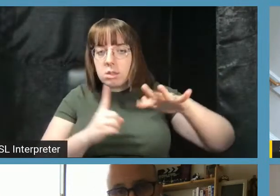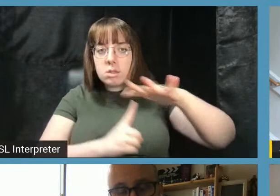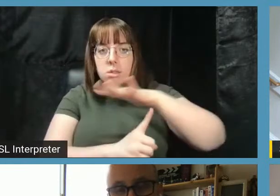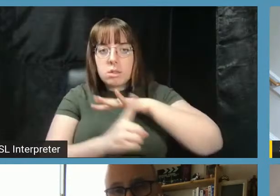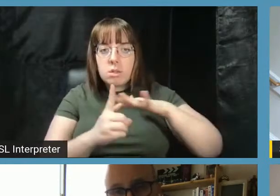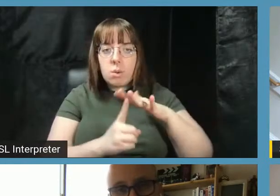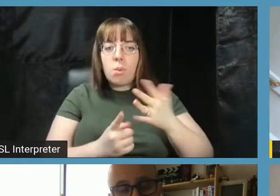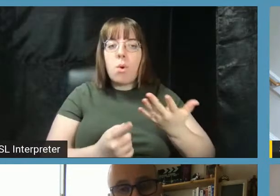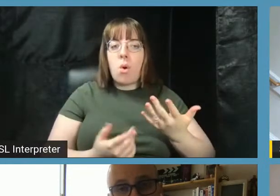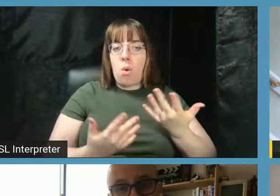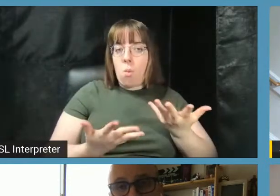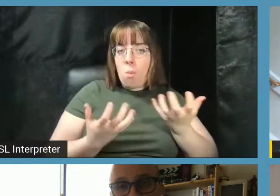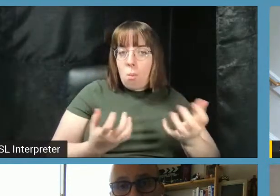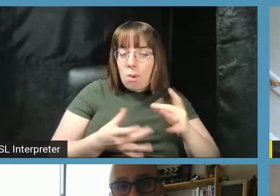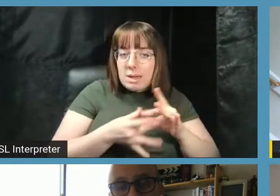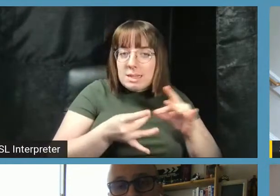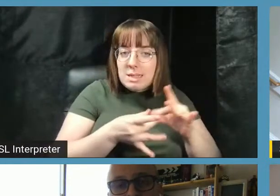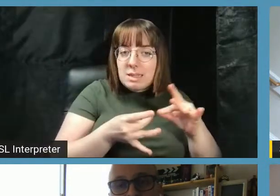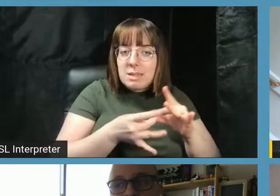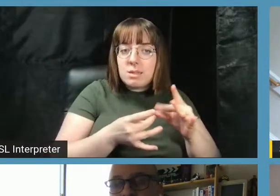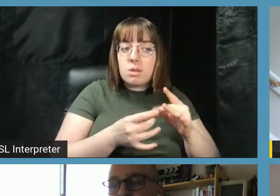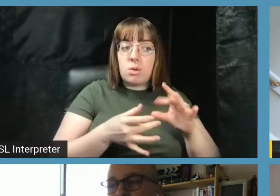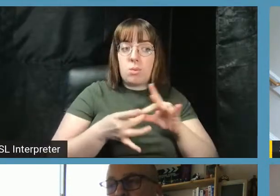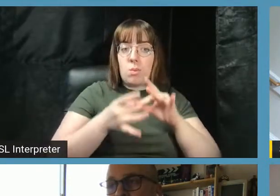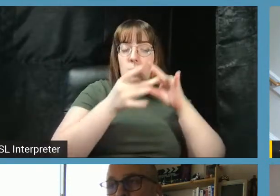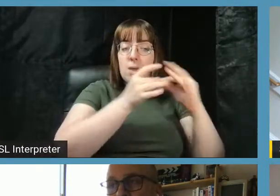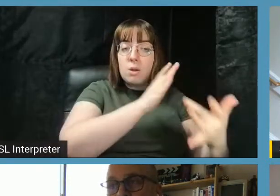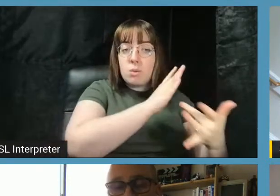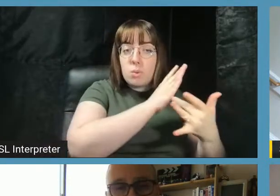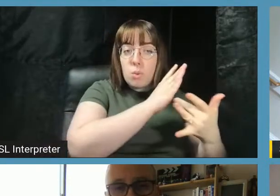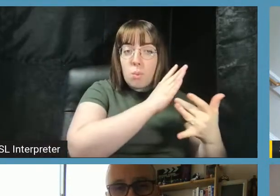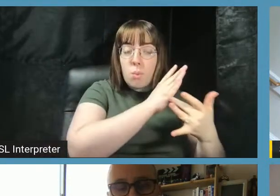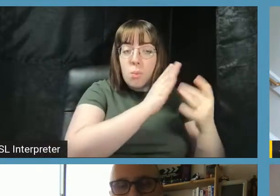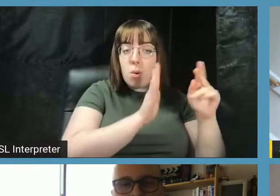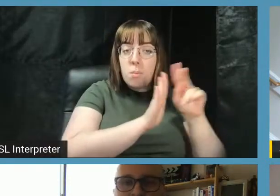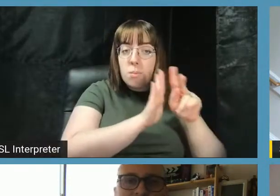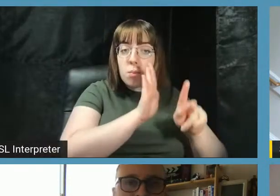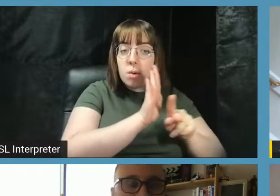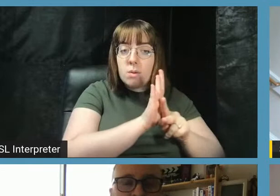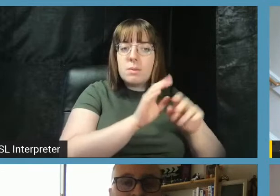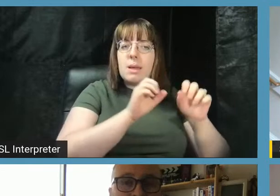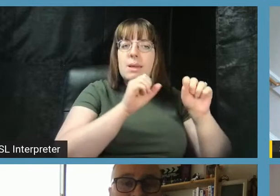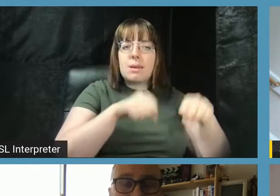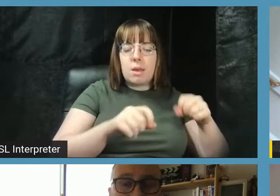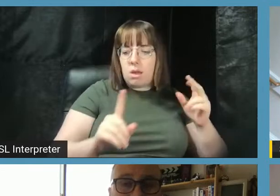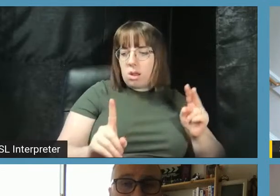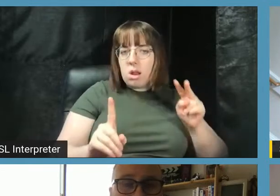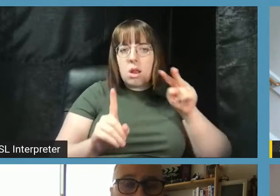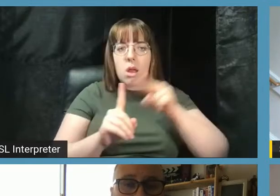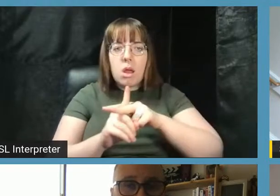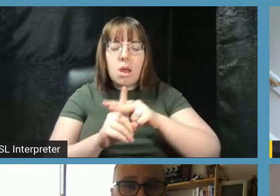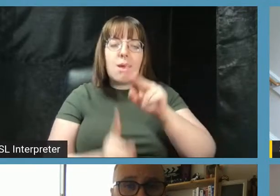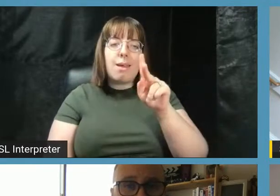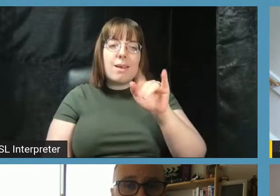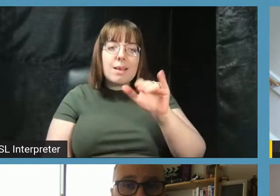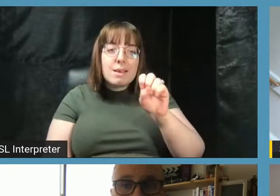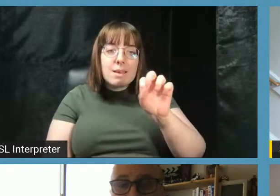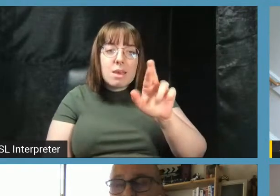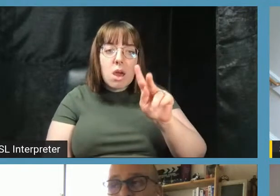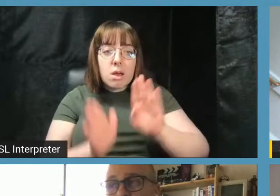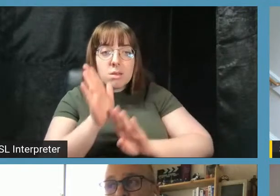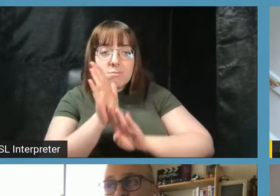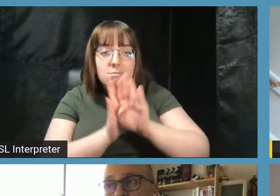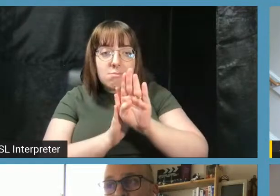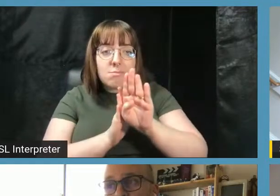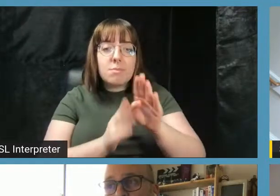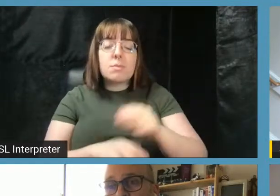that everything that we've talked about in terms of the web principles here are certainly applicable when you're developing a kiosk in